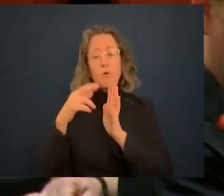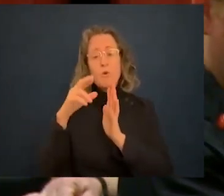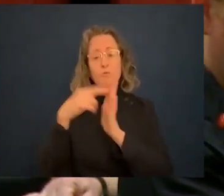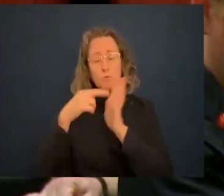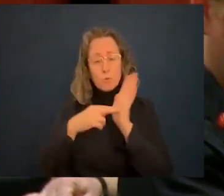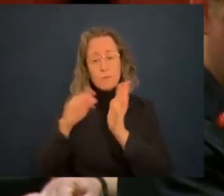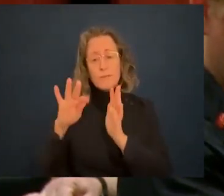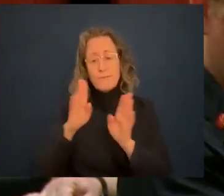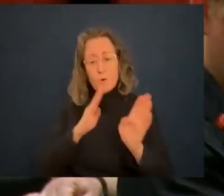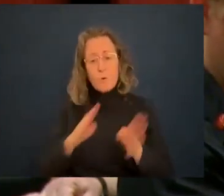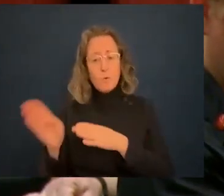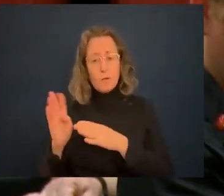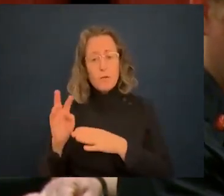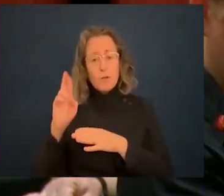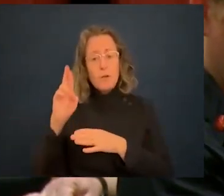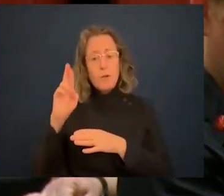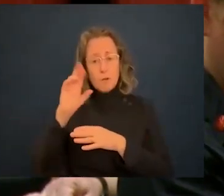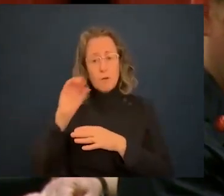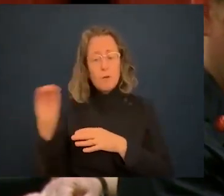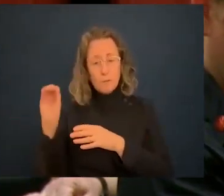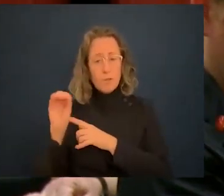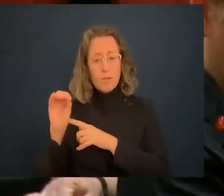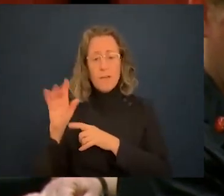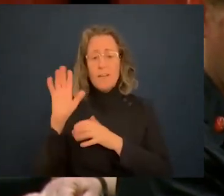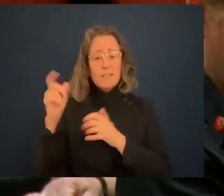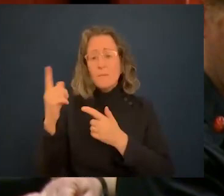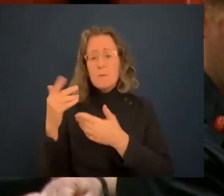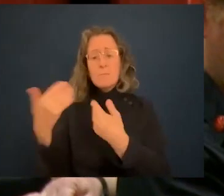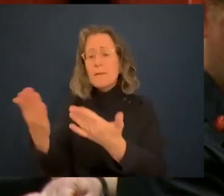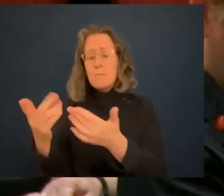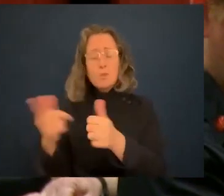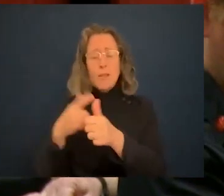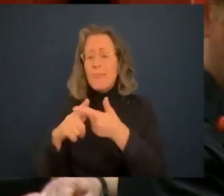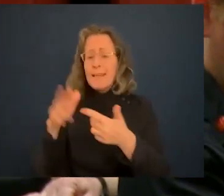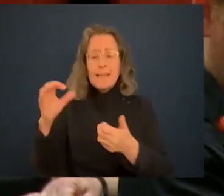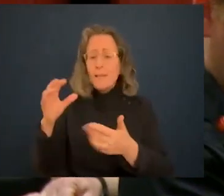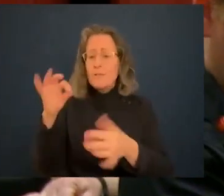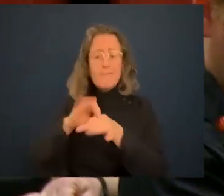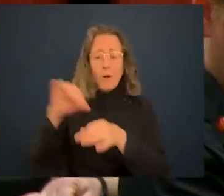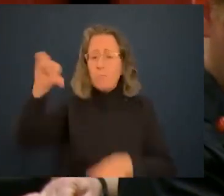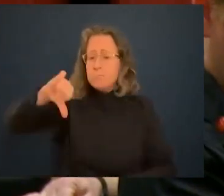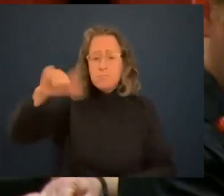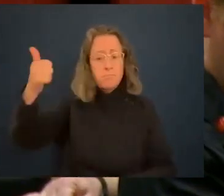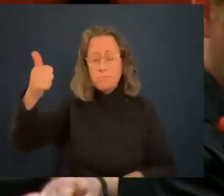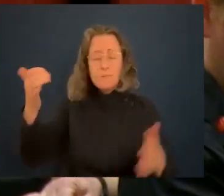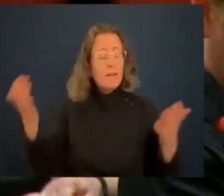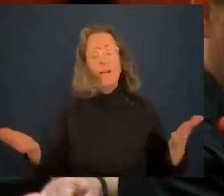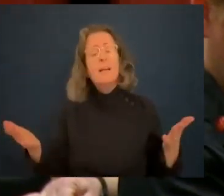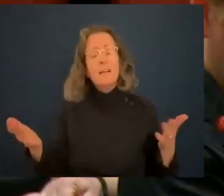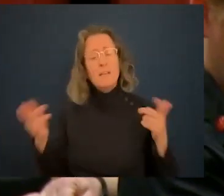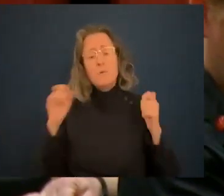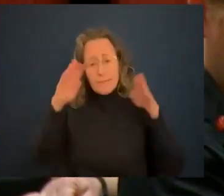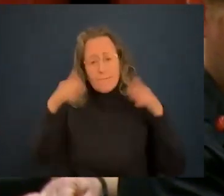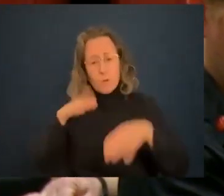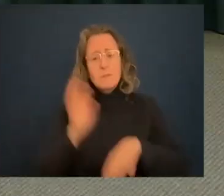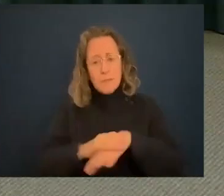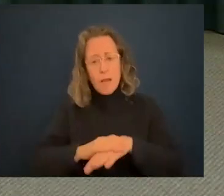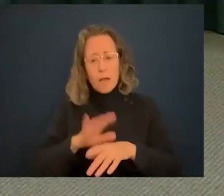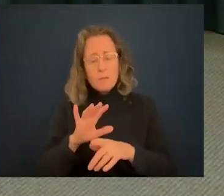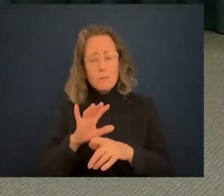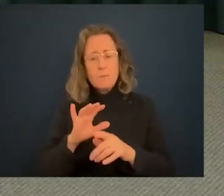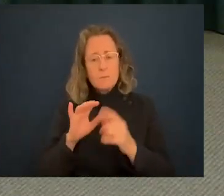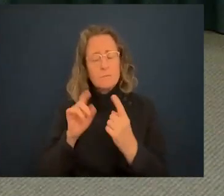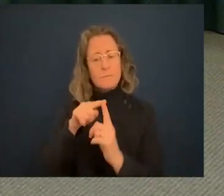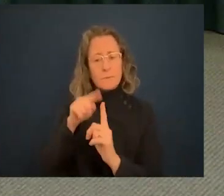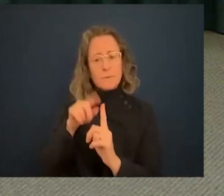up and down up or down and after that somebody else can make a different motion but that would at least focuses on the task at hand you know thank you thank you very